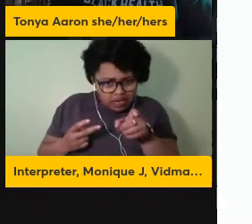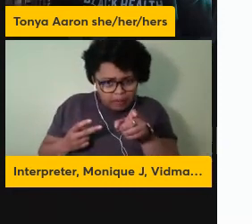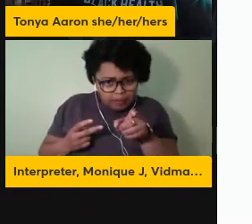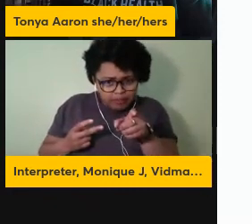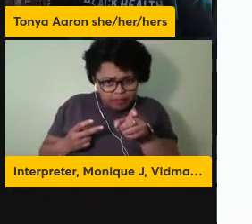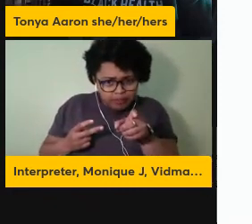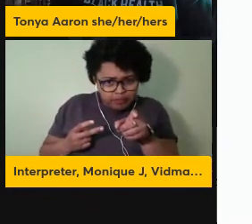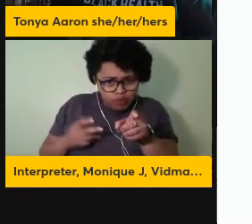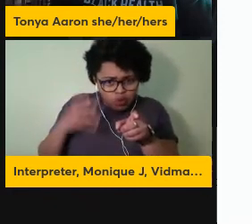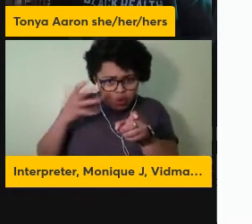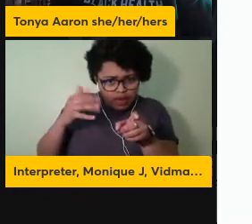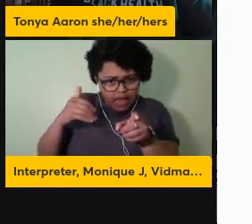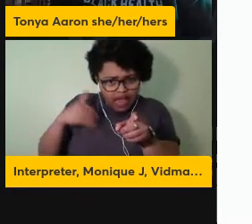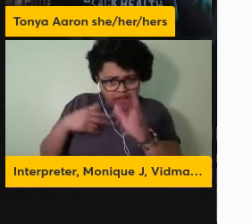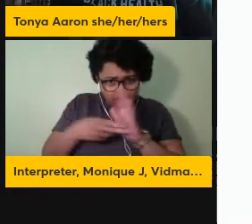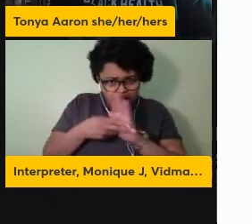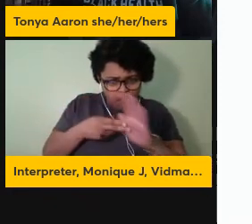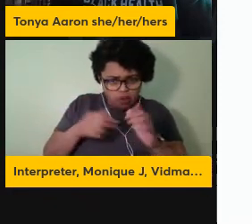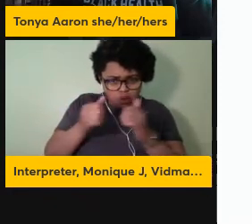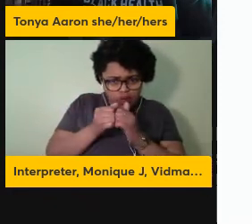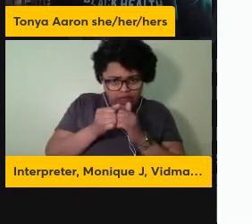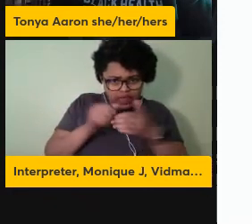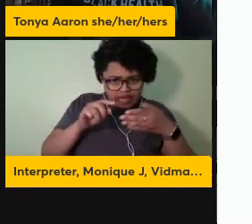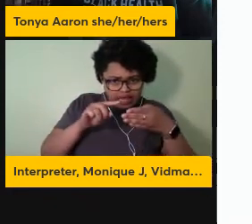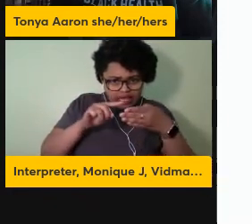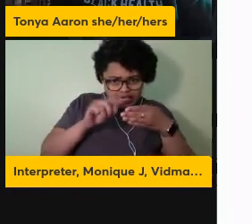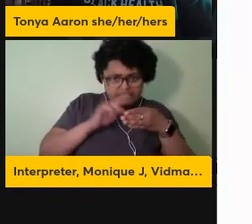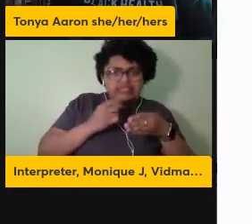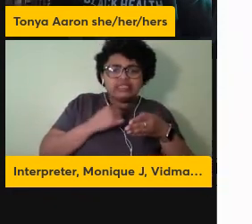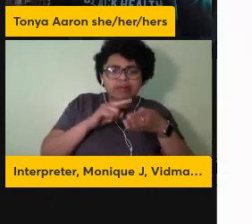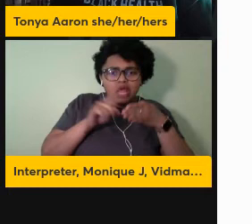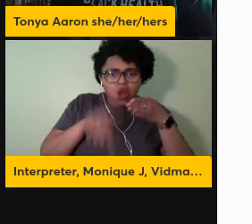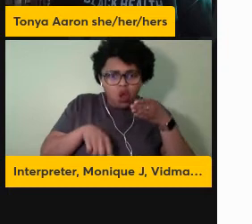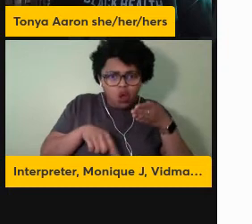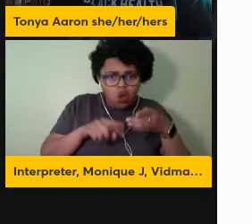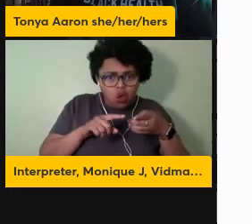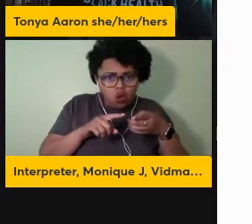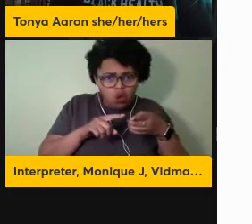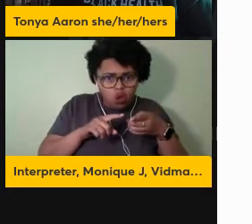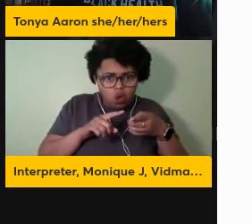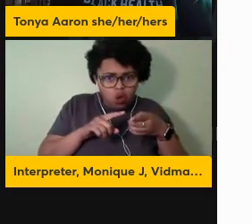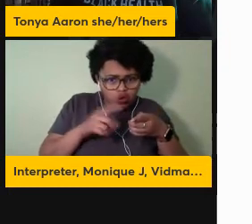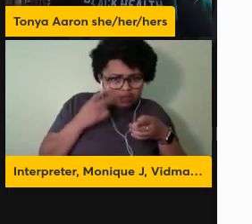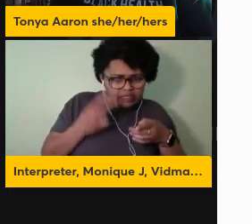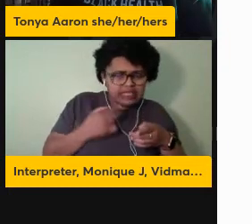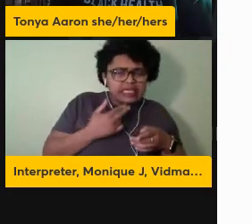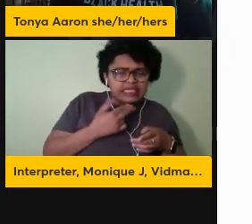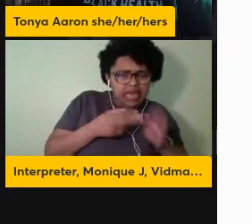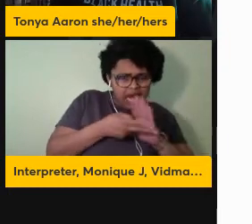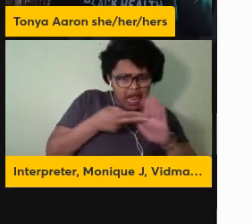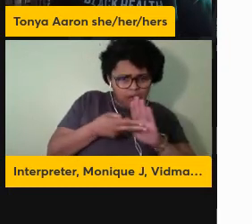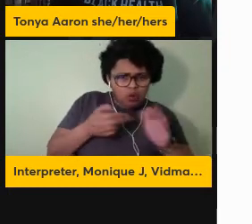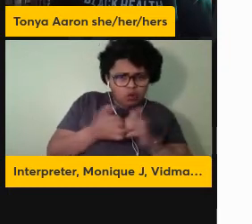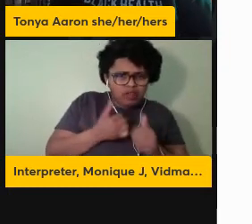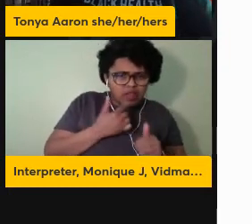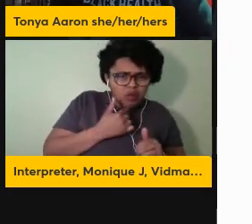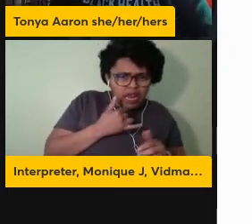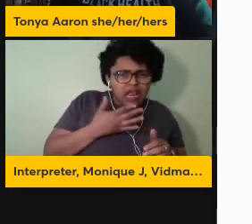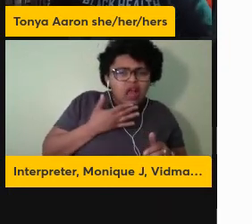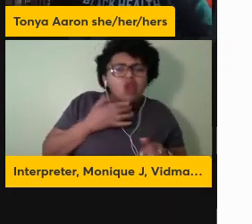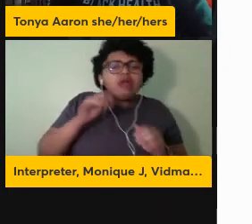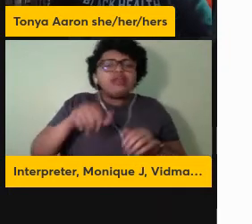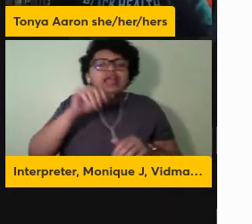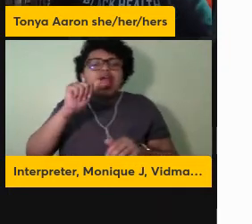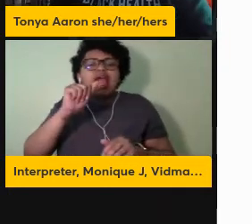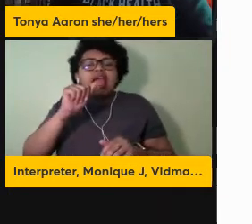labeled in tomato and our YFP positive ASCs. And we can look at these cells pre and post